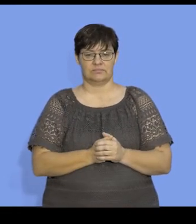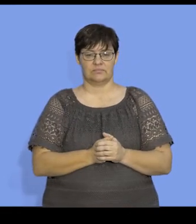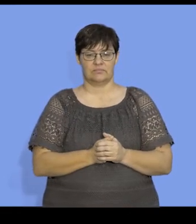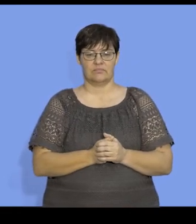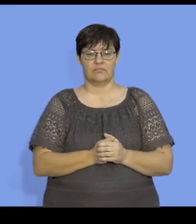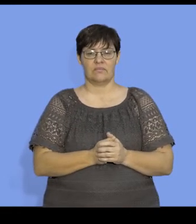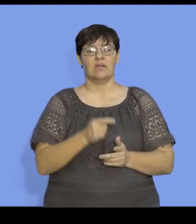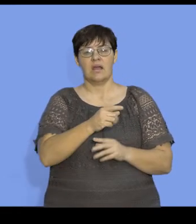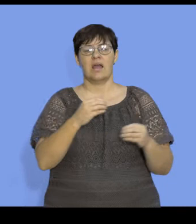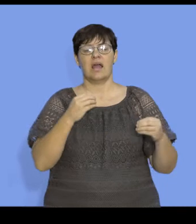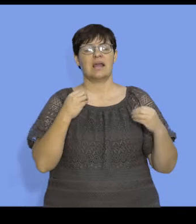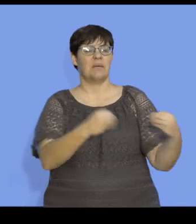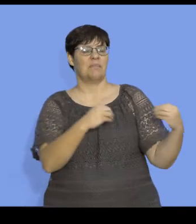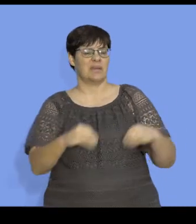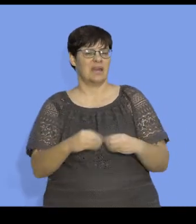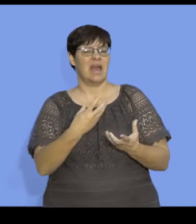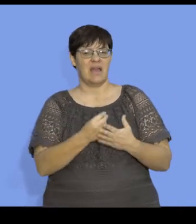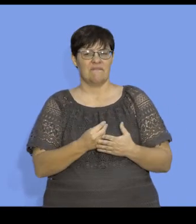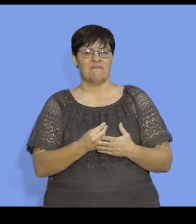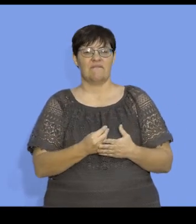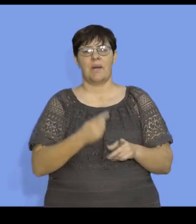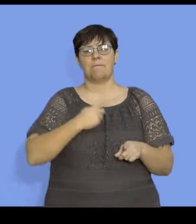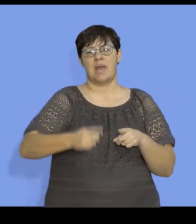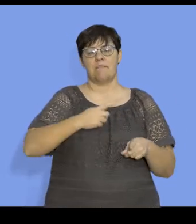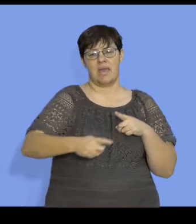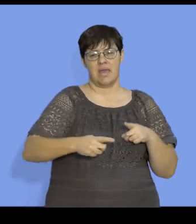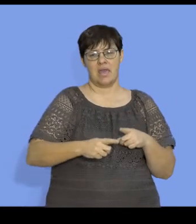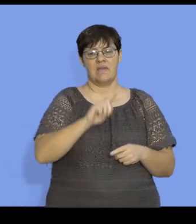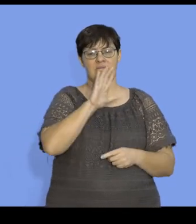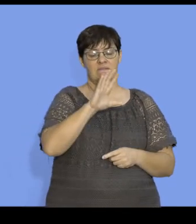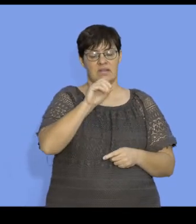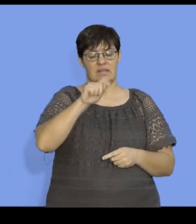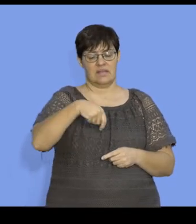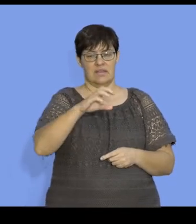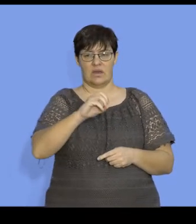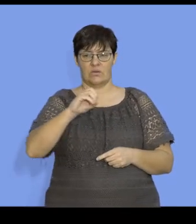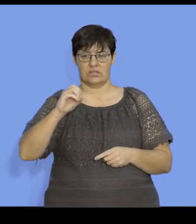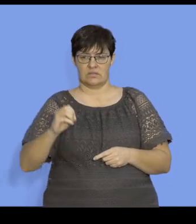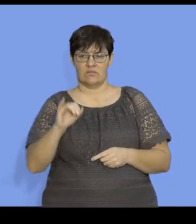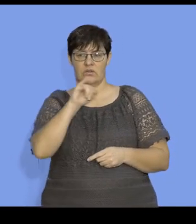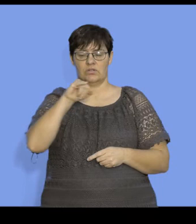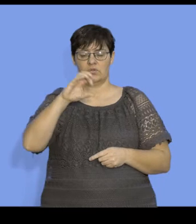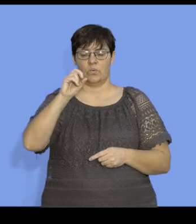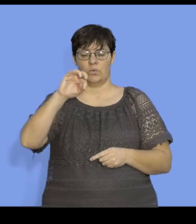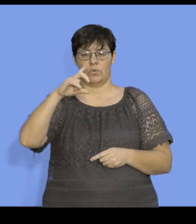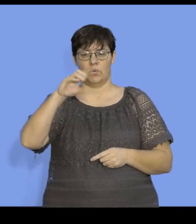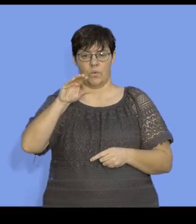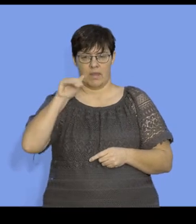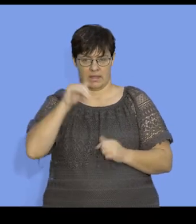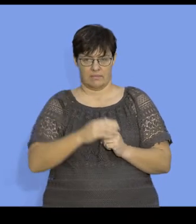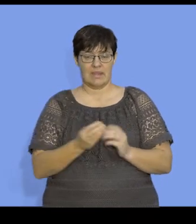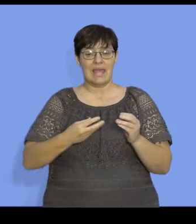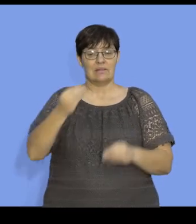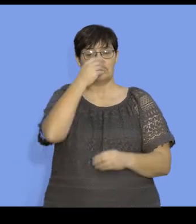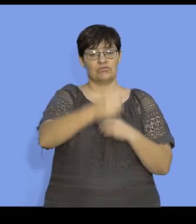The firm has a mortgage of 50,000 Rand with Zondo Bank. The interest rate on this mortgage is 15%